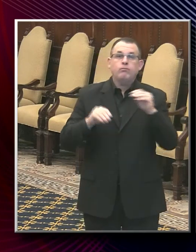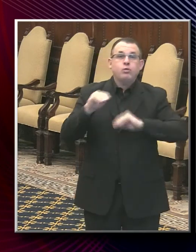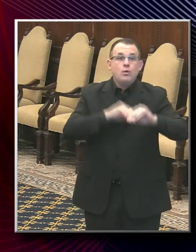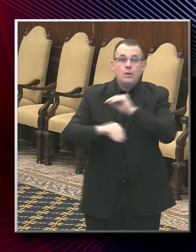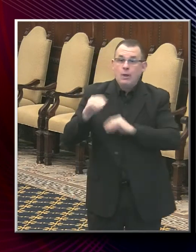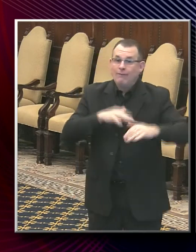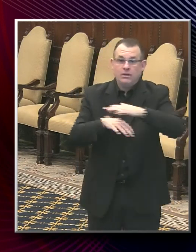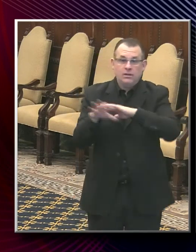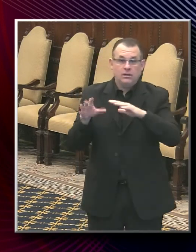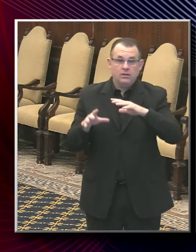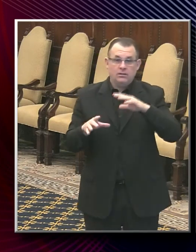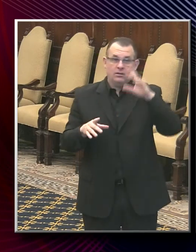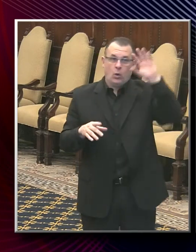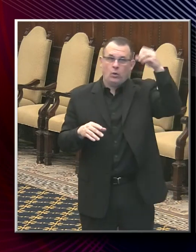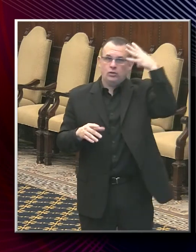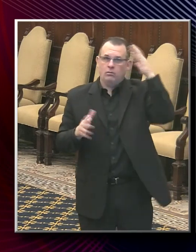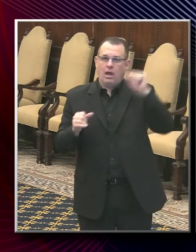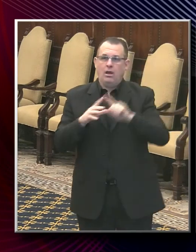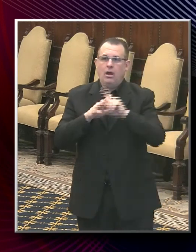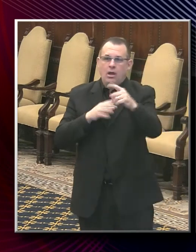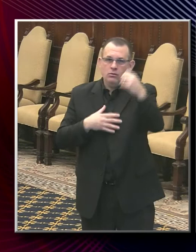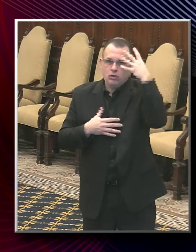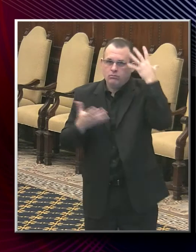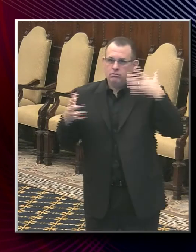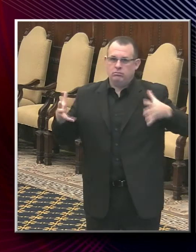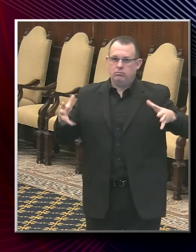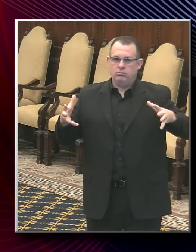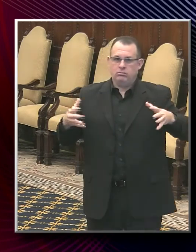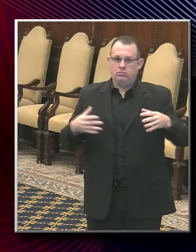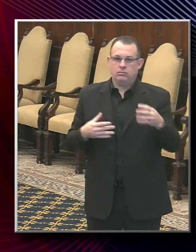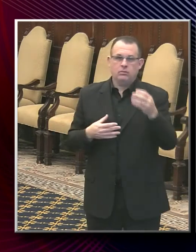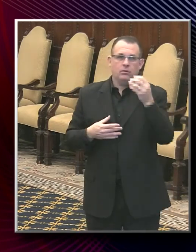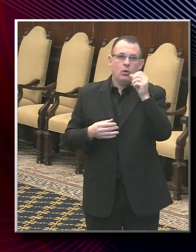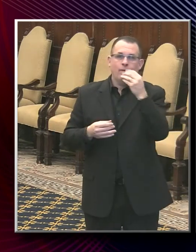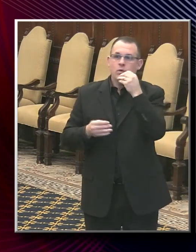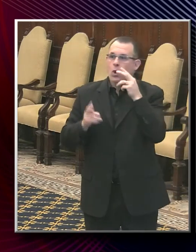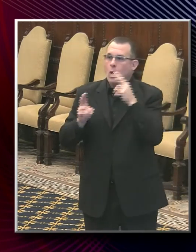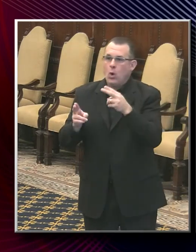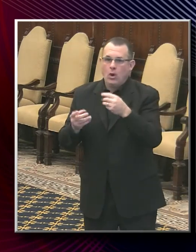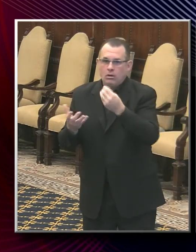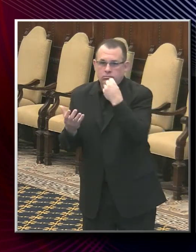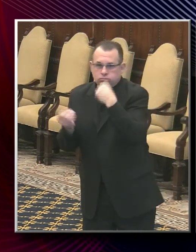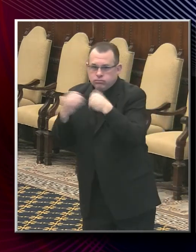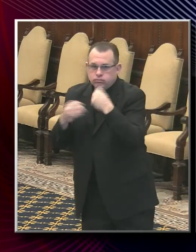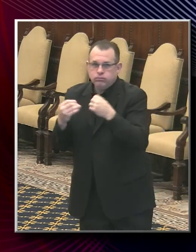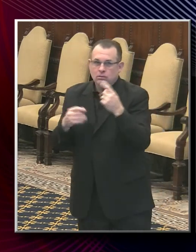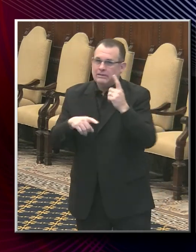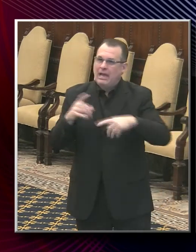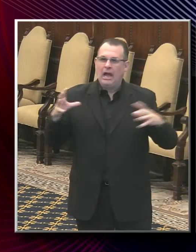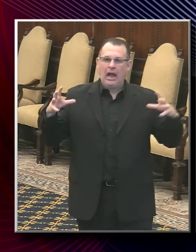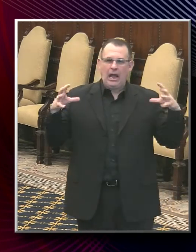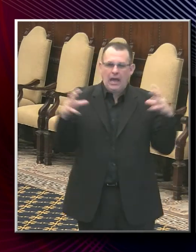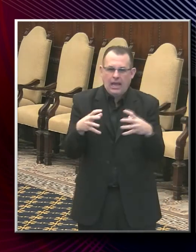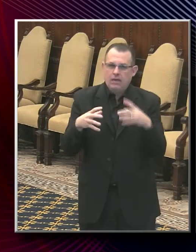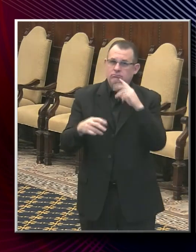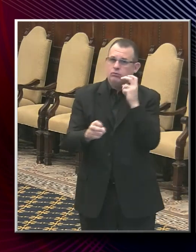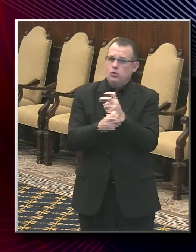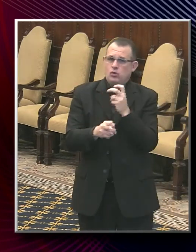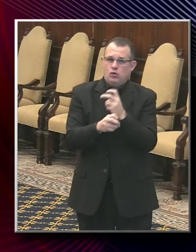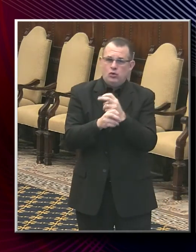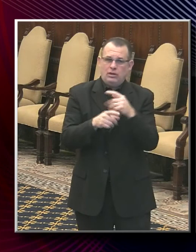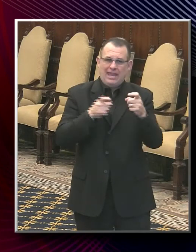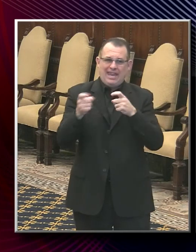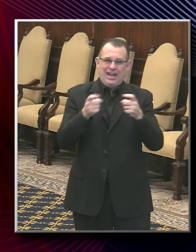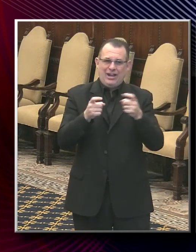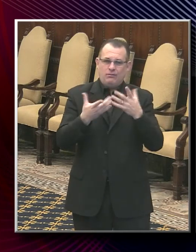phone calls. So we recognize that like any congregate facility, it's very difficult to manage, but we're